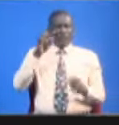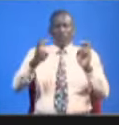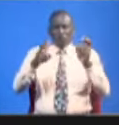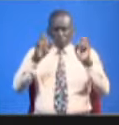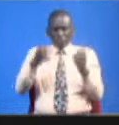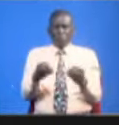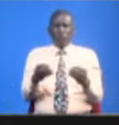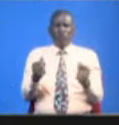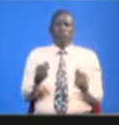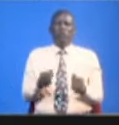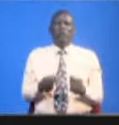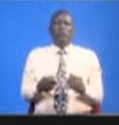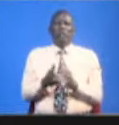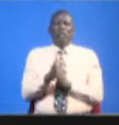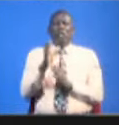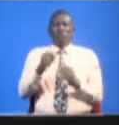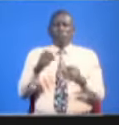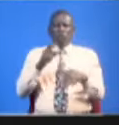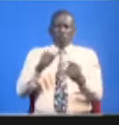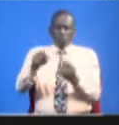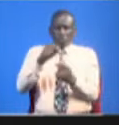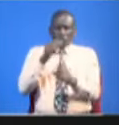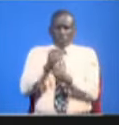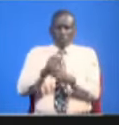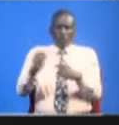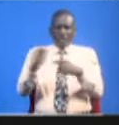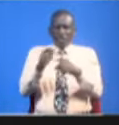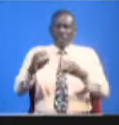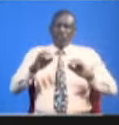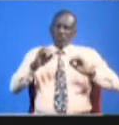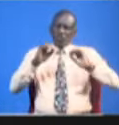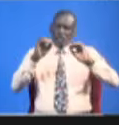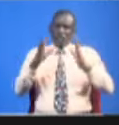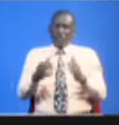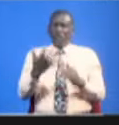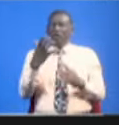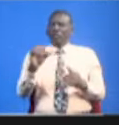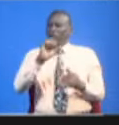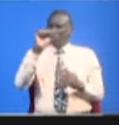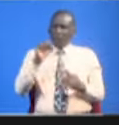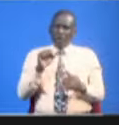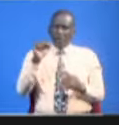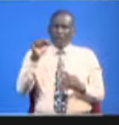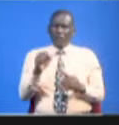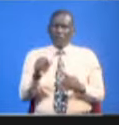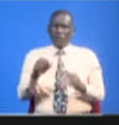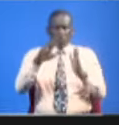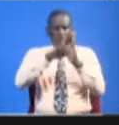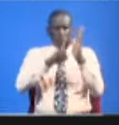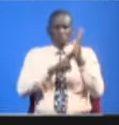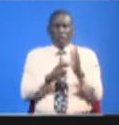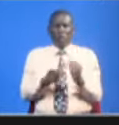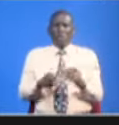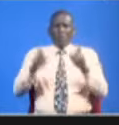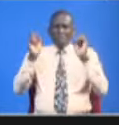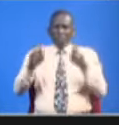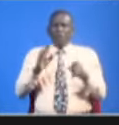of. And therefore, when we are doing the training of coaches, the 50% rule must be